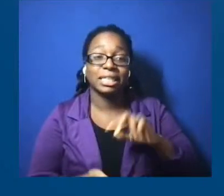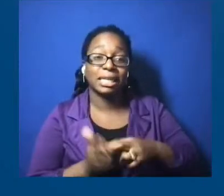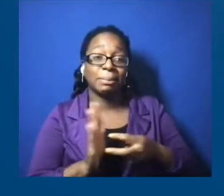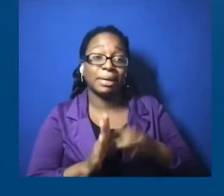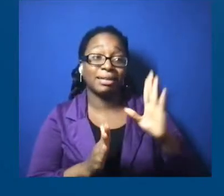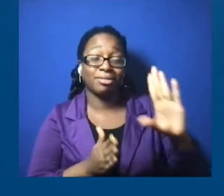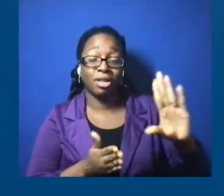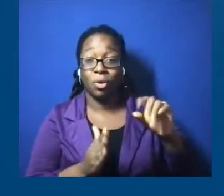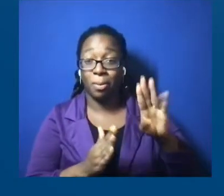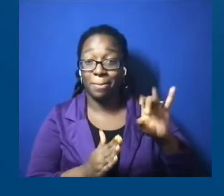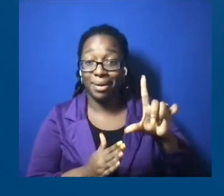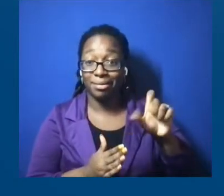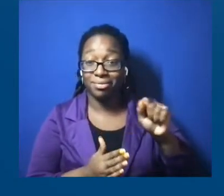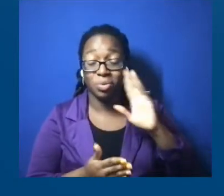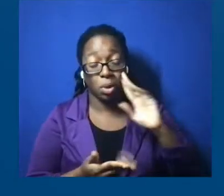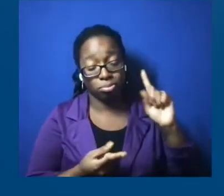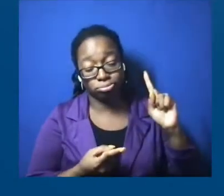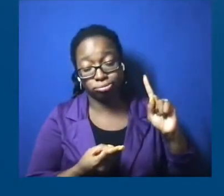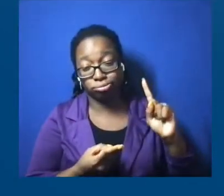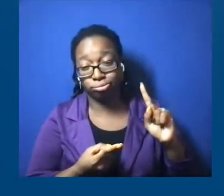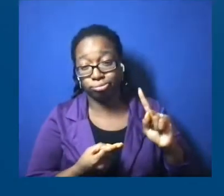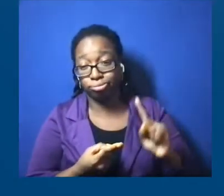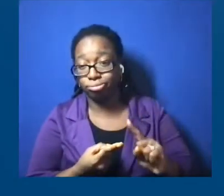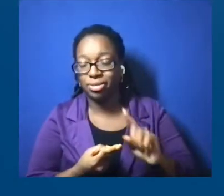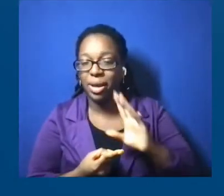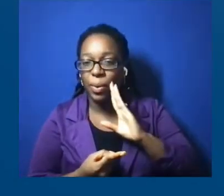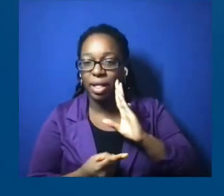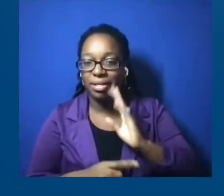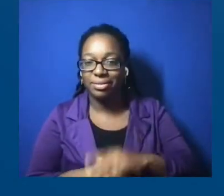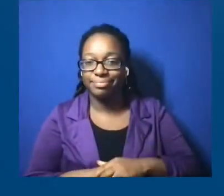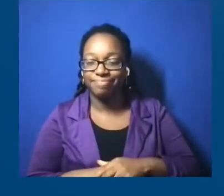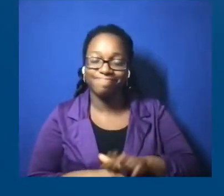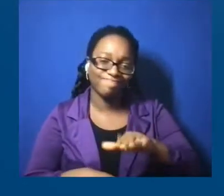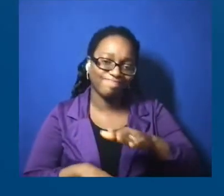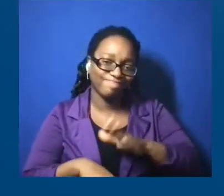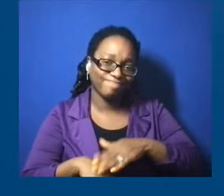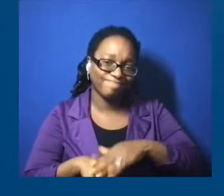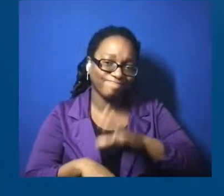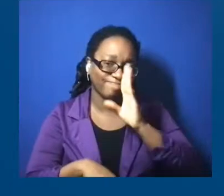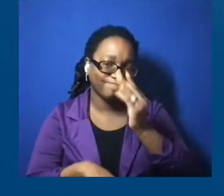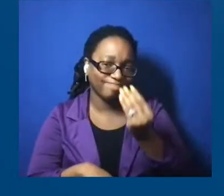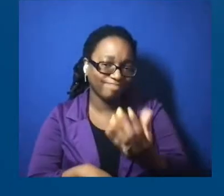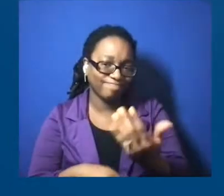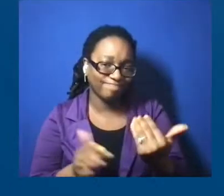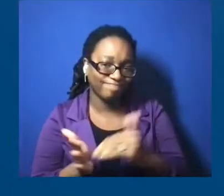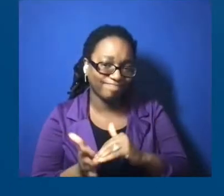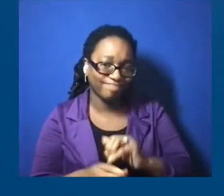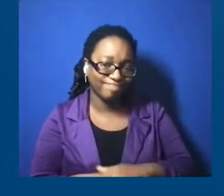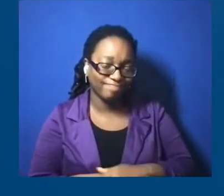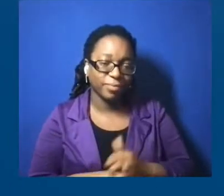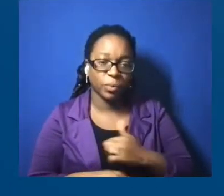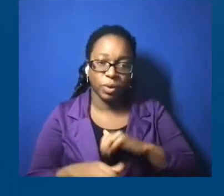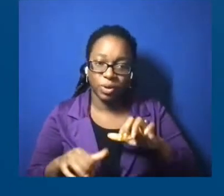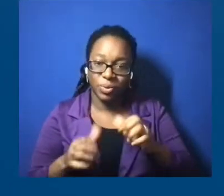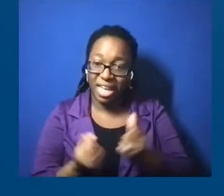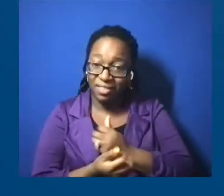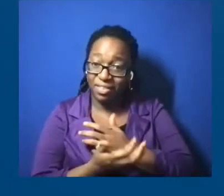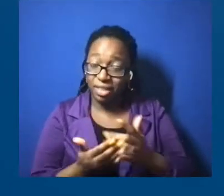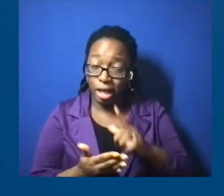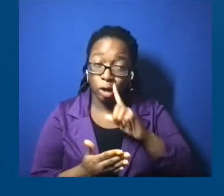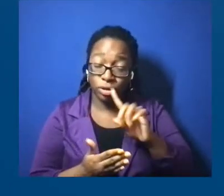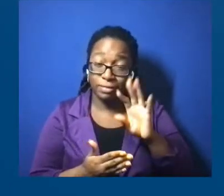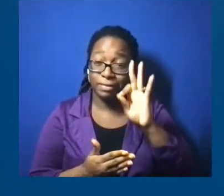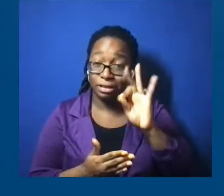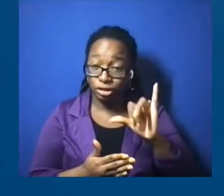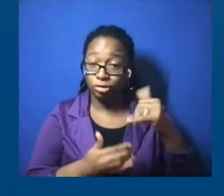Americans. Look, folks, let me say it again. We're doing all this in a fiscally responsible way. Every time I